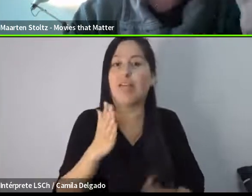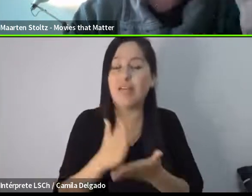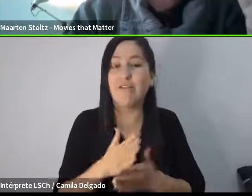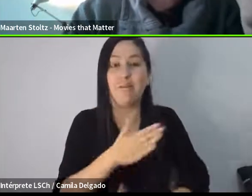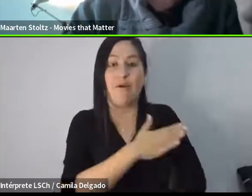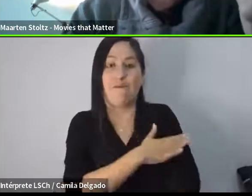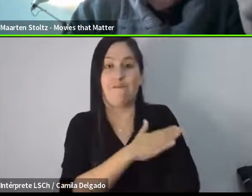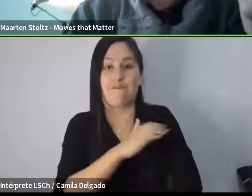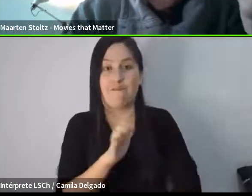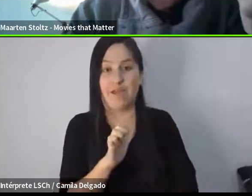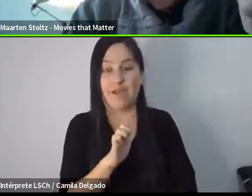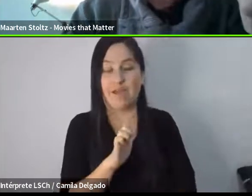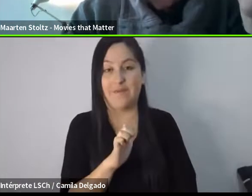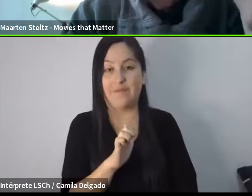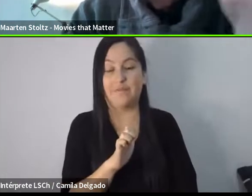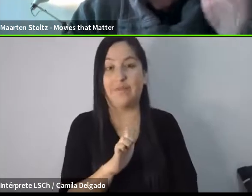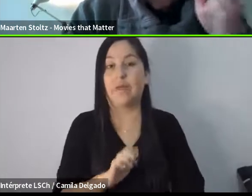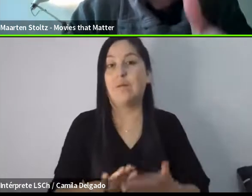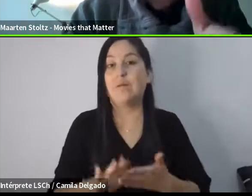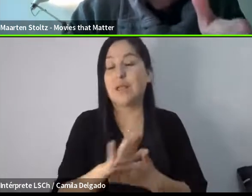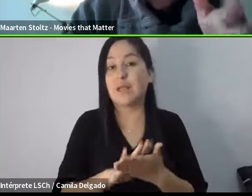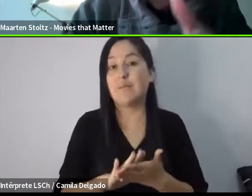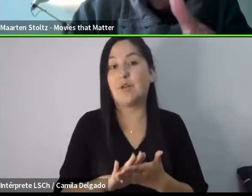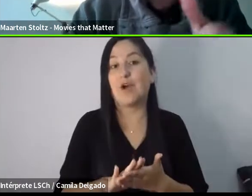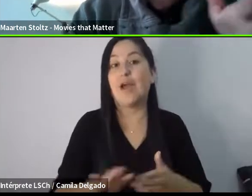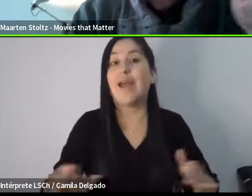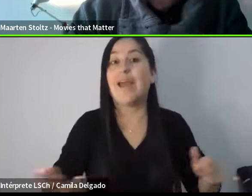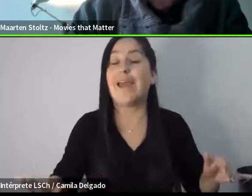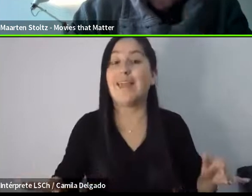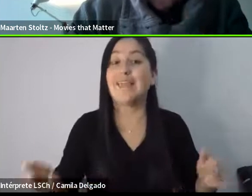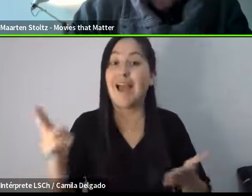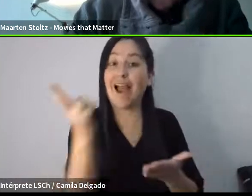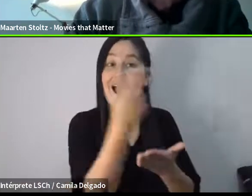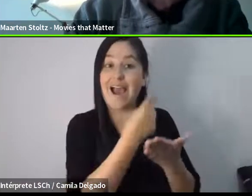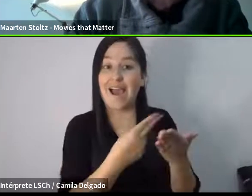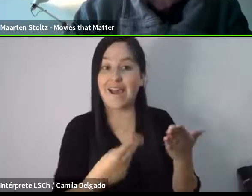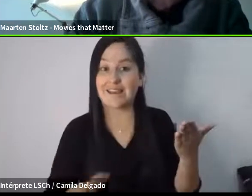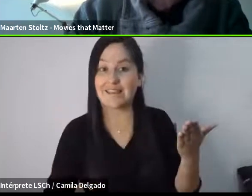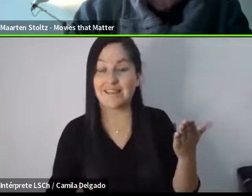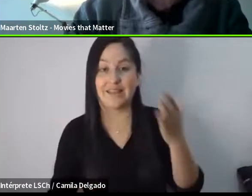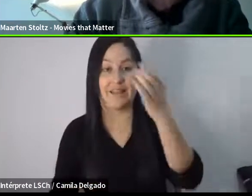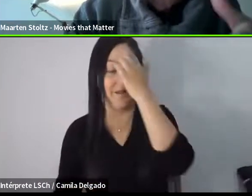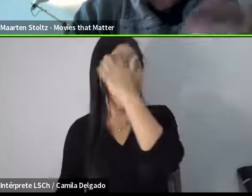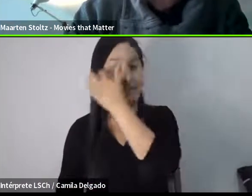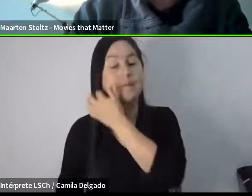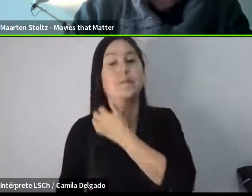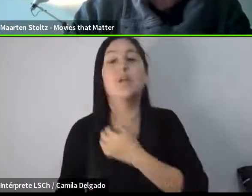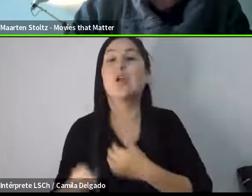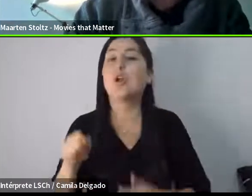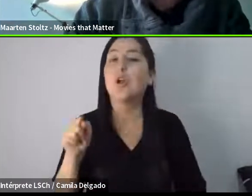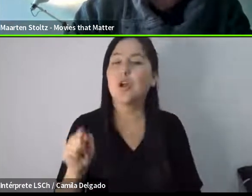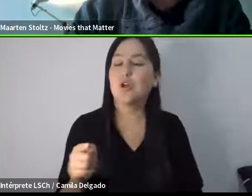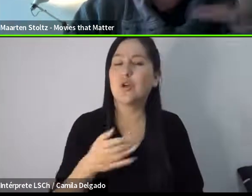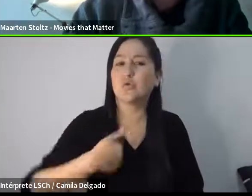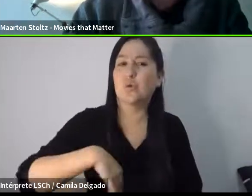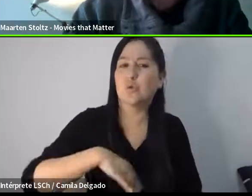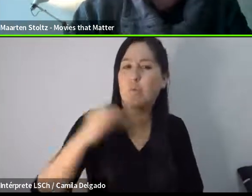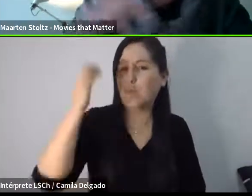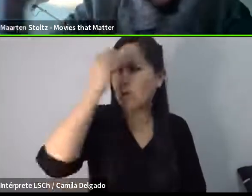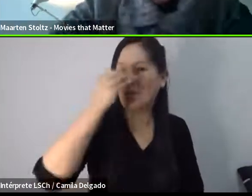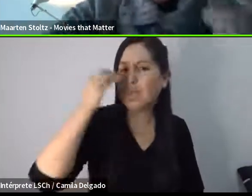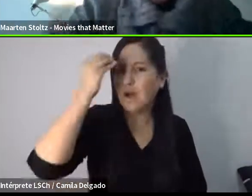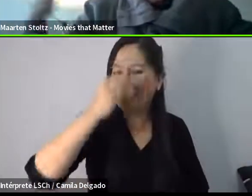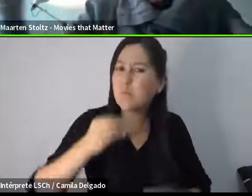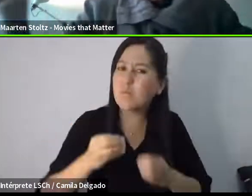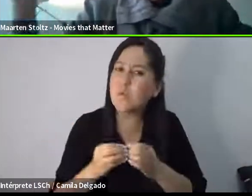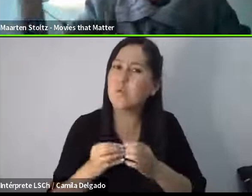And he said, let's not worry too much about the films where, about the country,